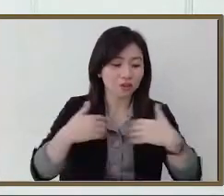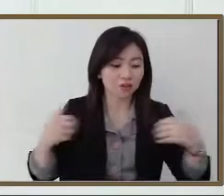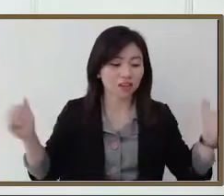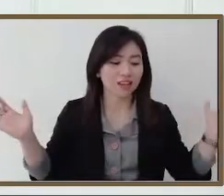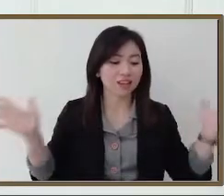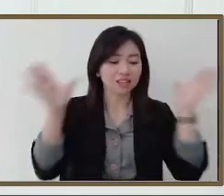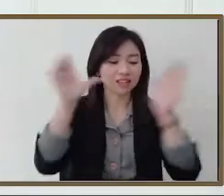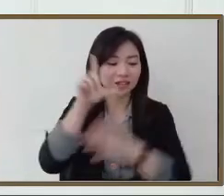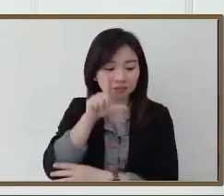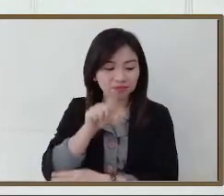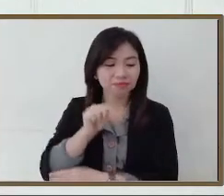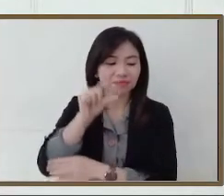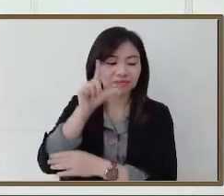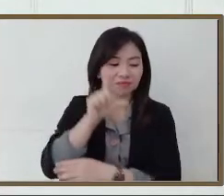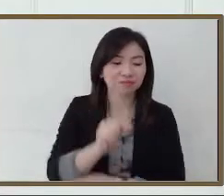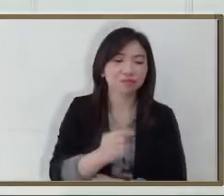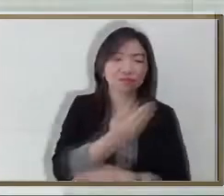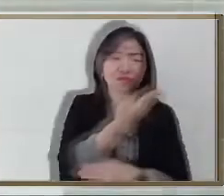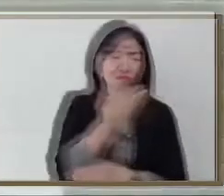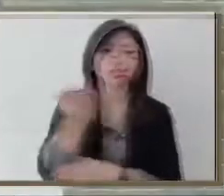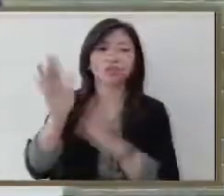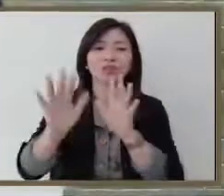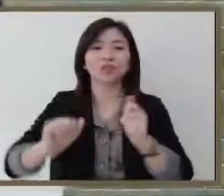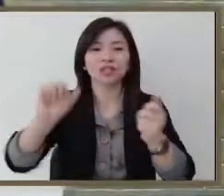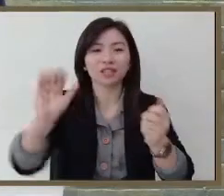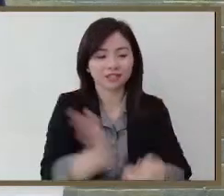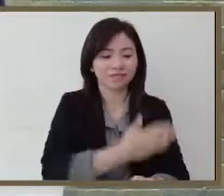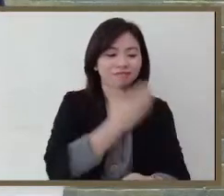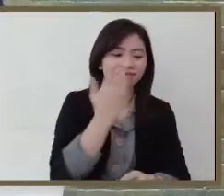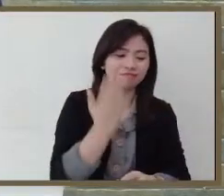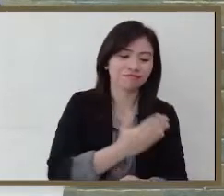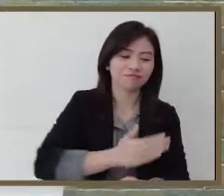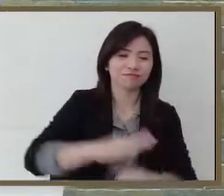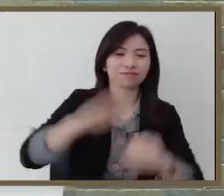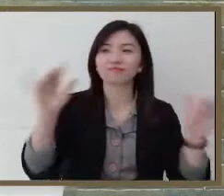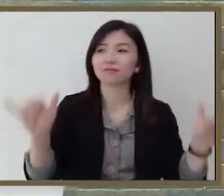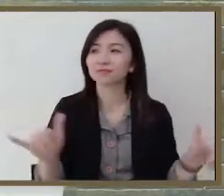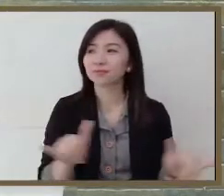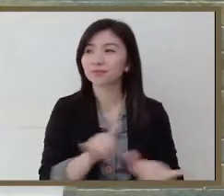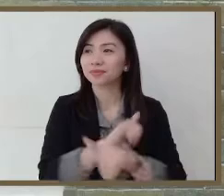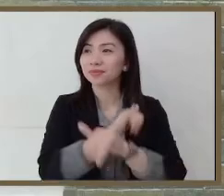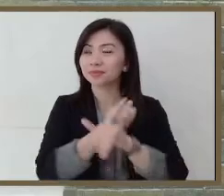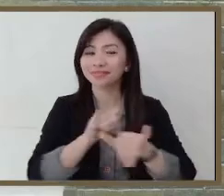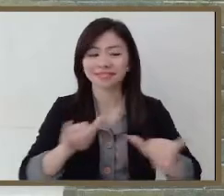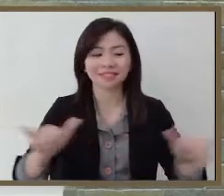On the wings of eagles, you can sing it